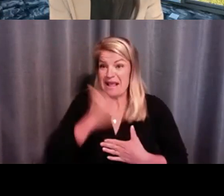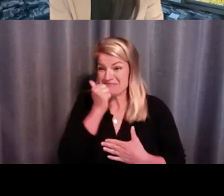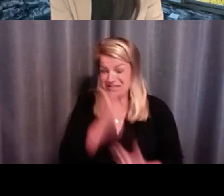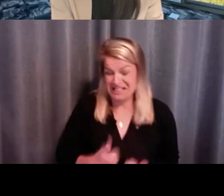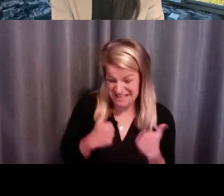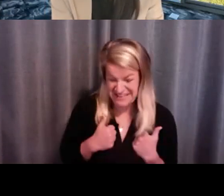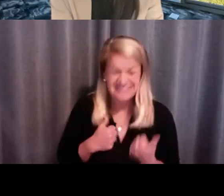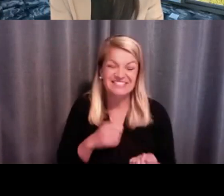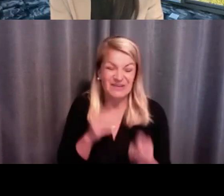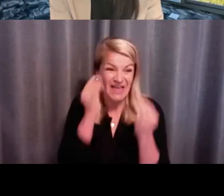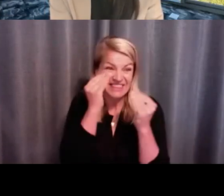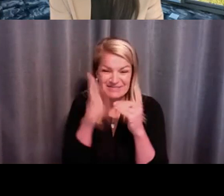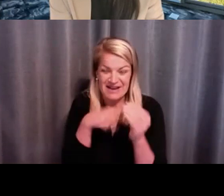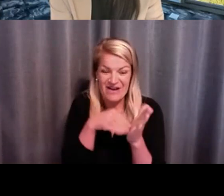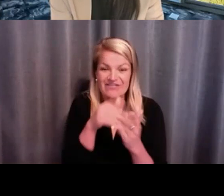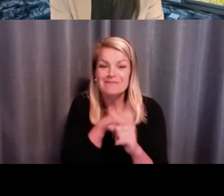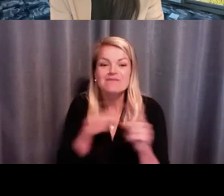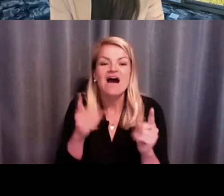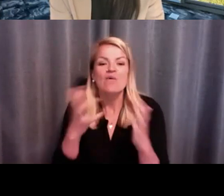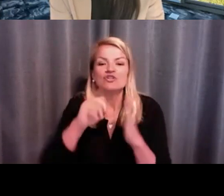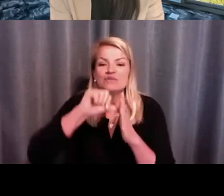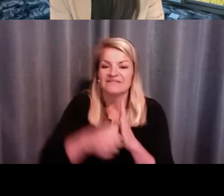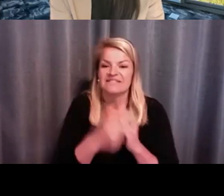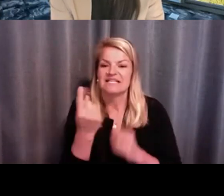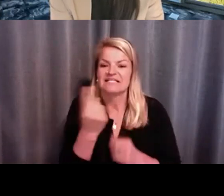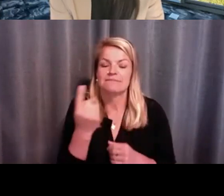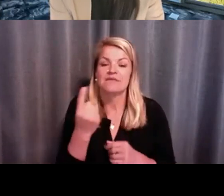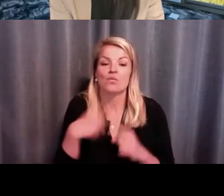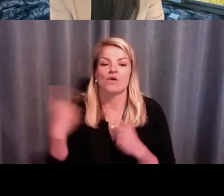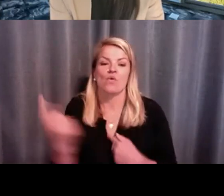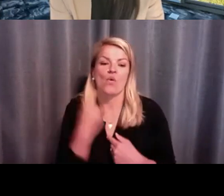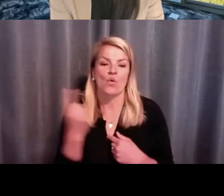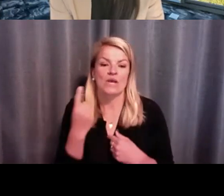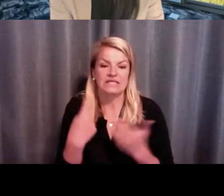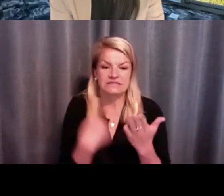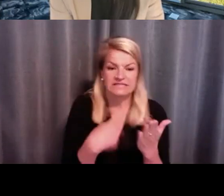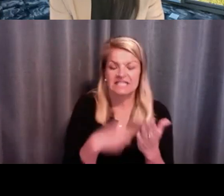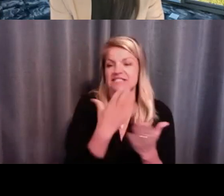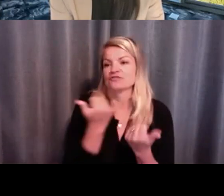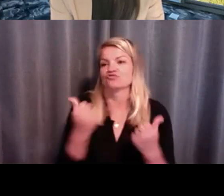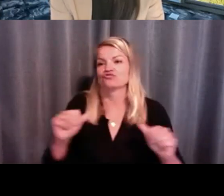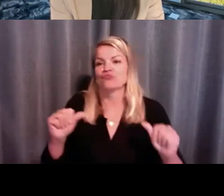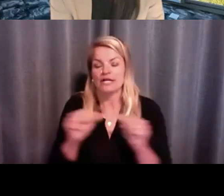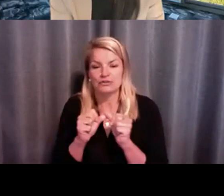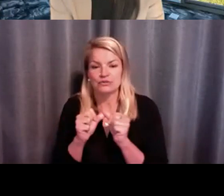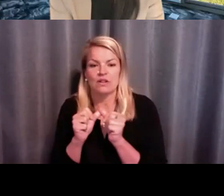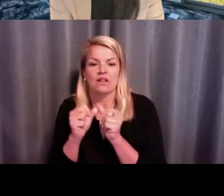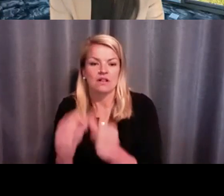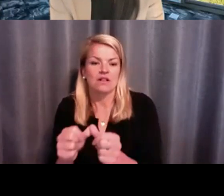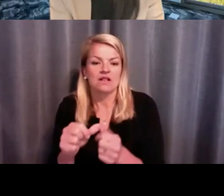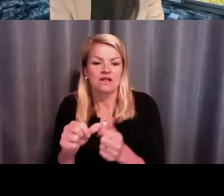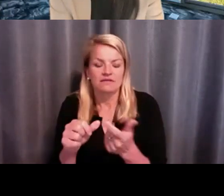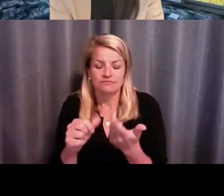I would like to emphasize something that we always discuss and try to take forward in the standards and practice team